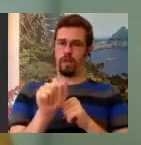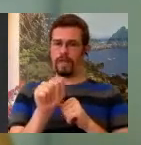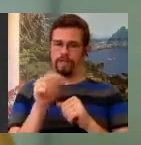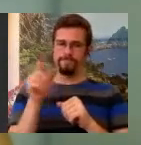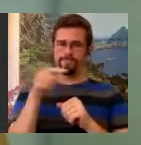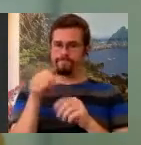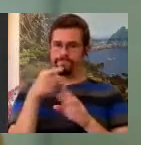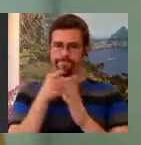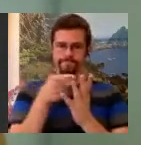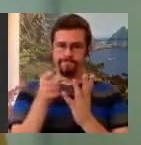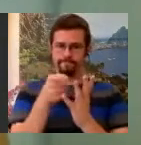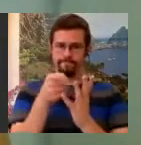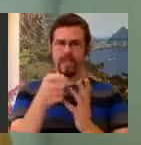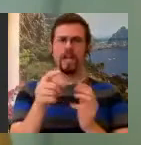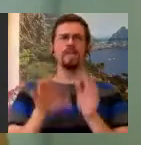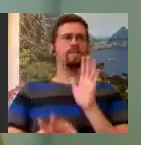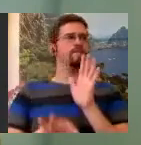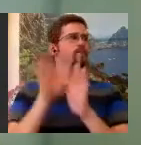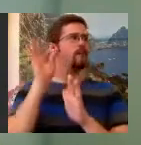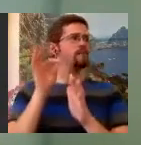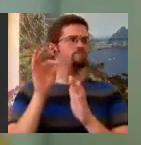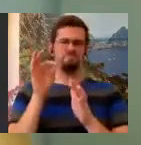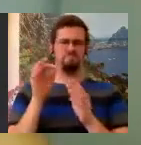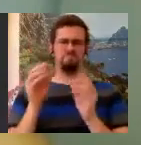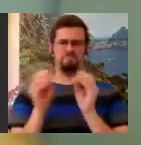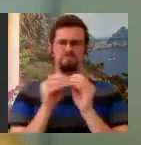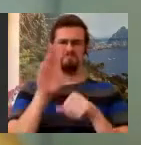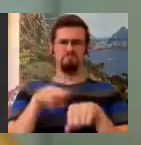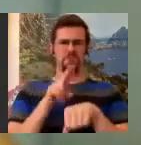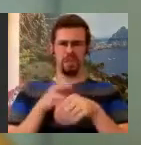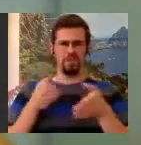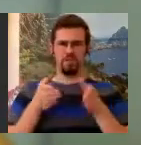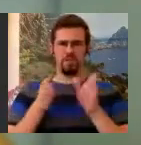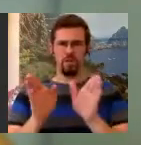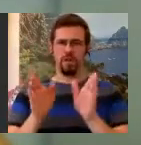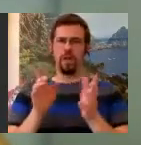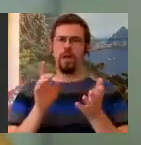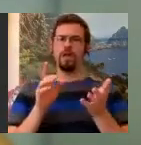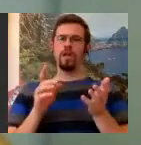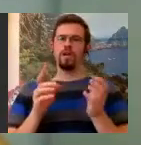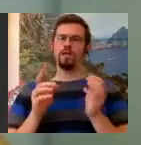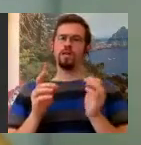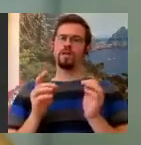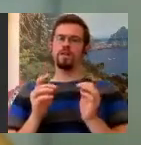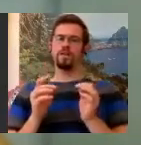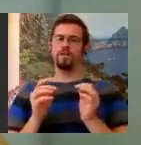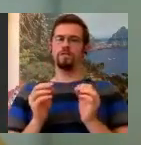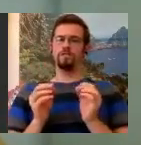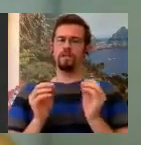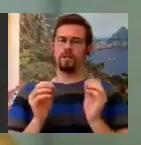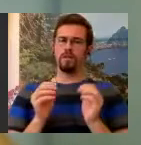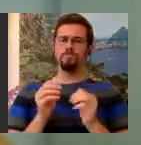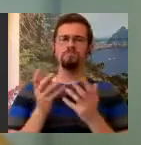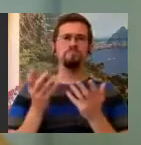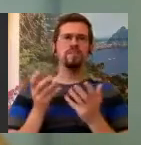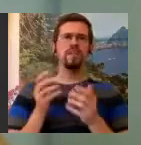out a more natural way. There is a very a recent definition of